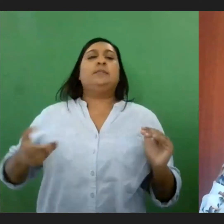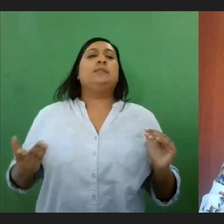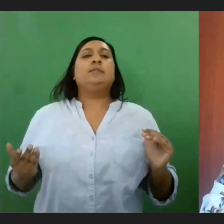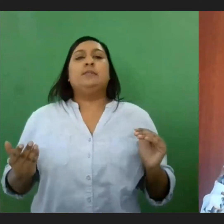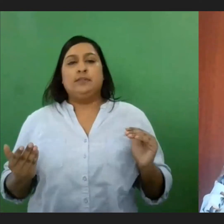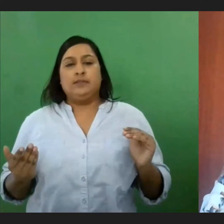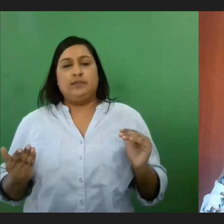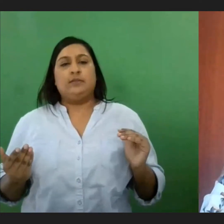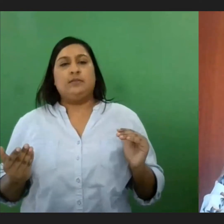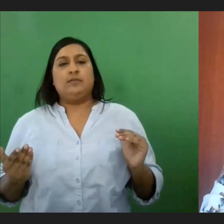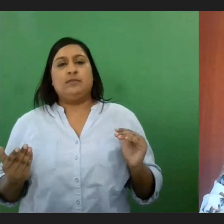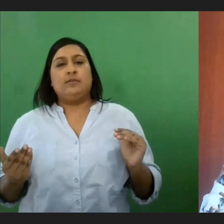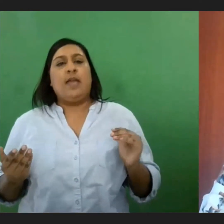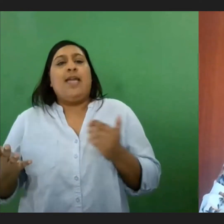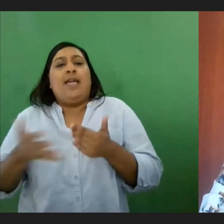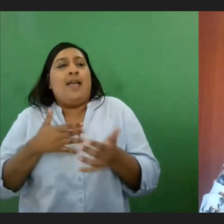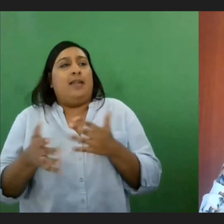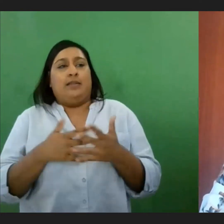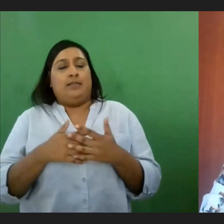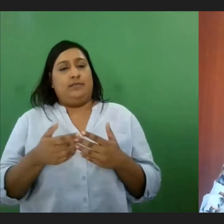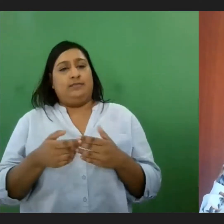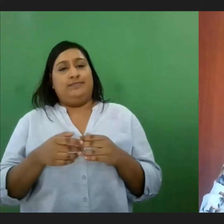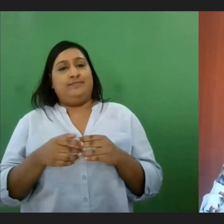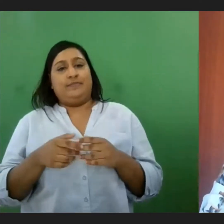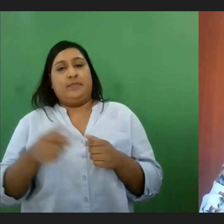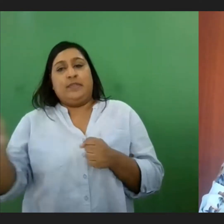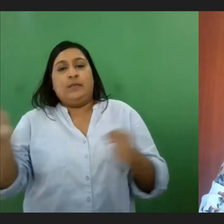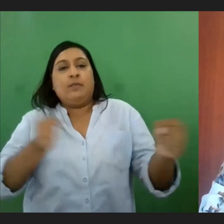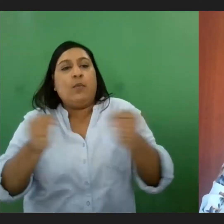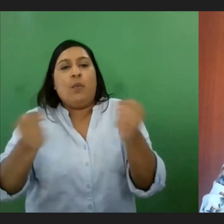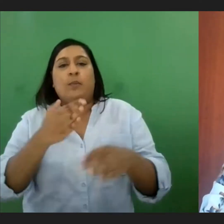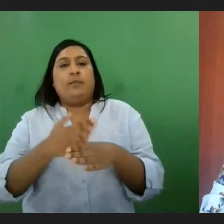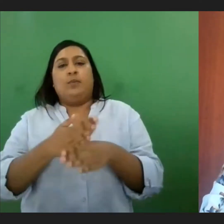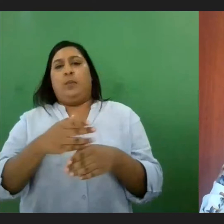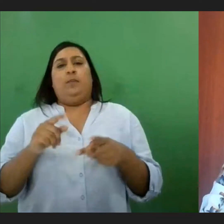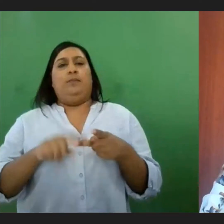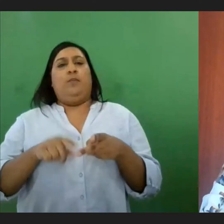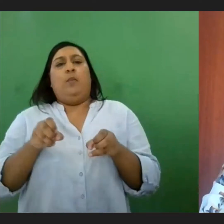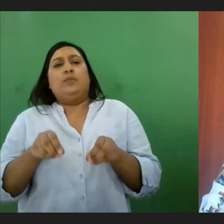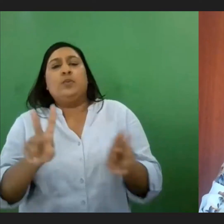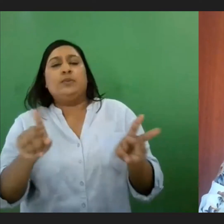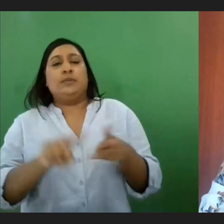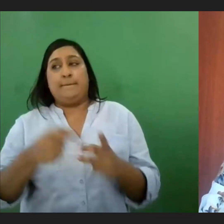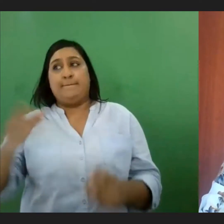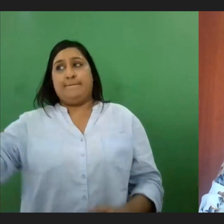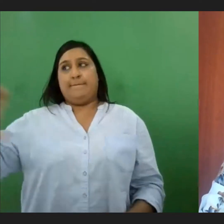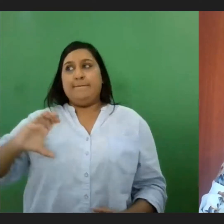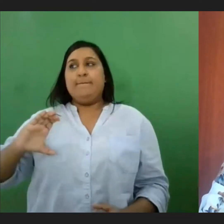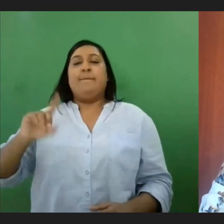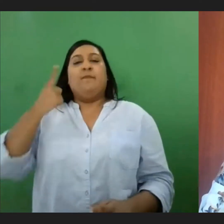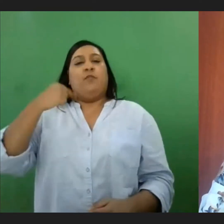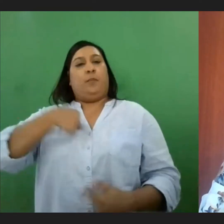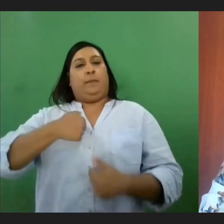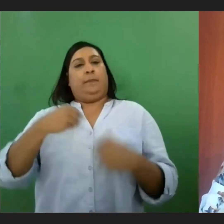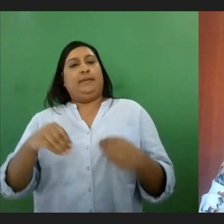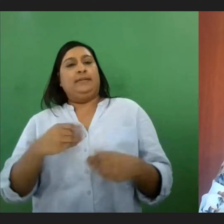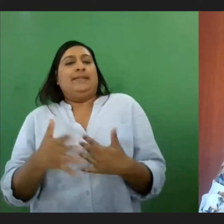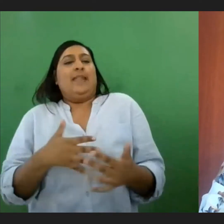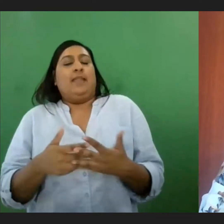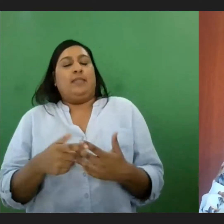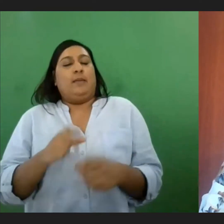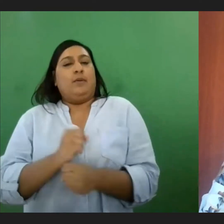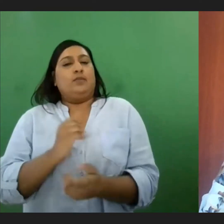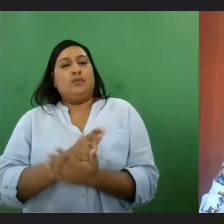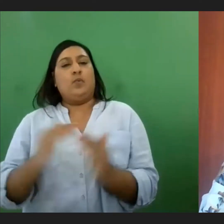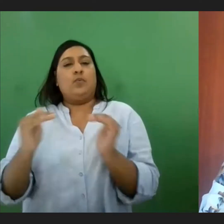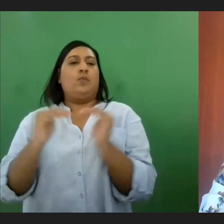to all employment and economic relief measures implemented. Employers of persons